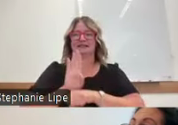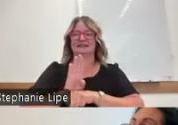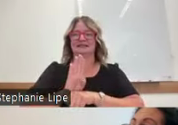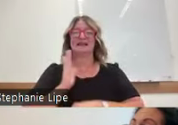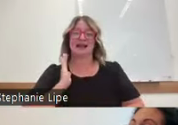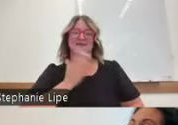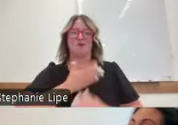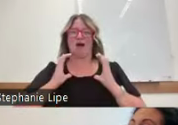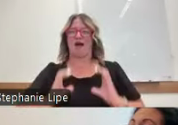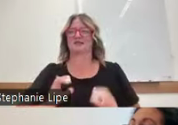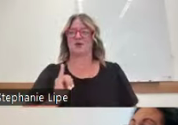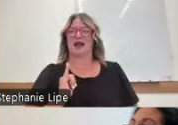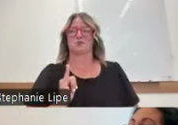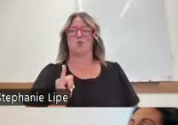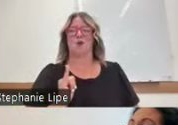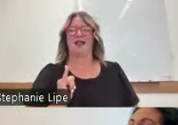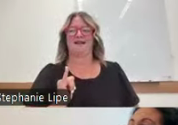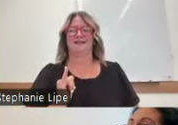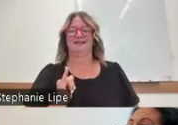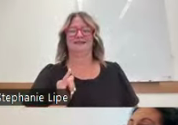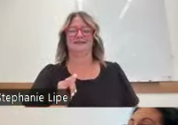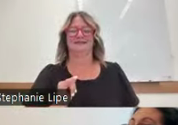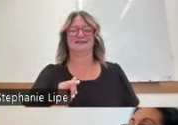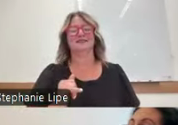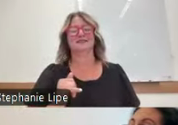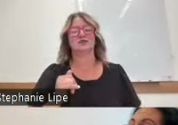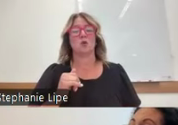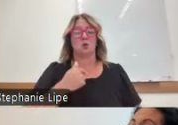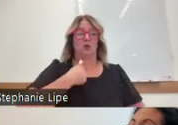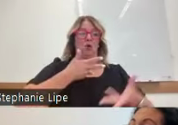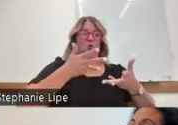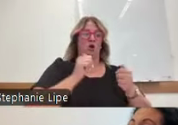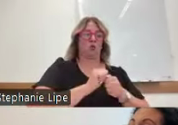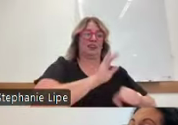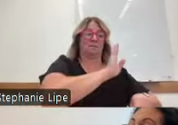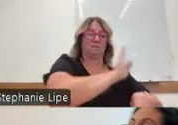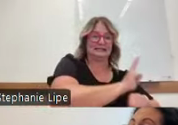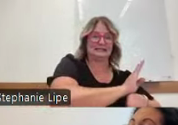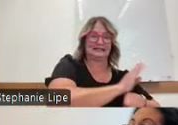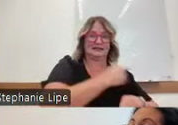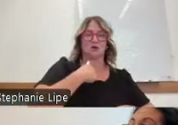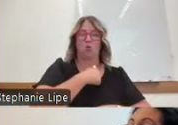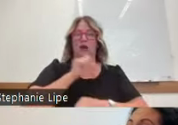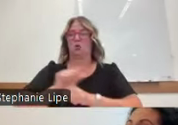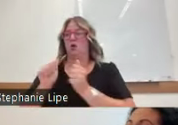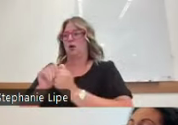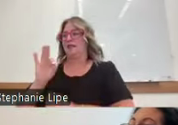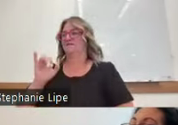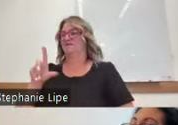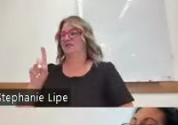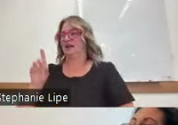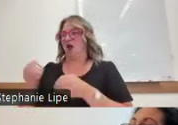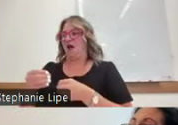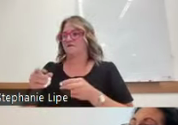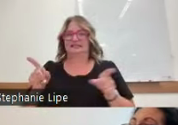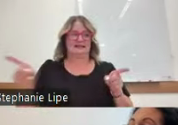You, as the business, and as our customer as well, can work towards the goal. We are working with businesses, and